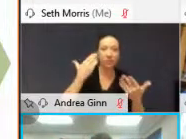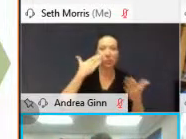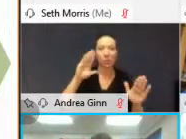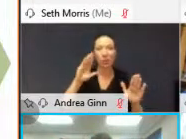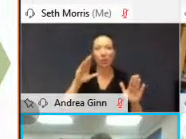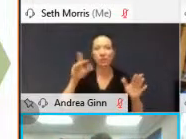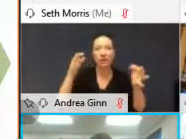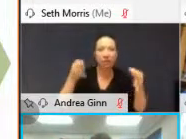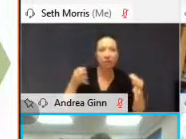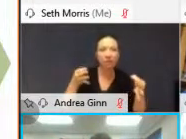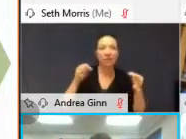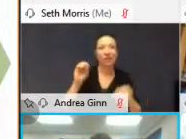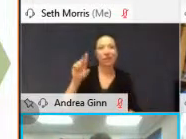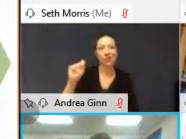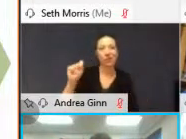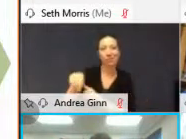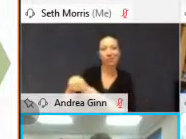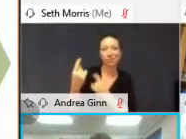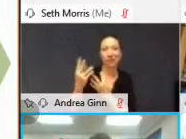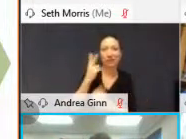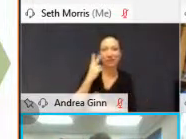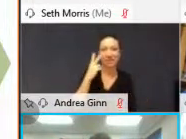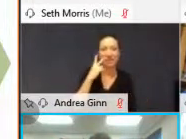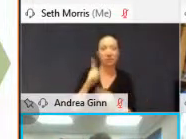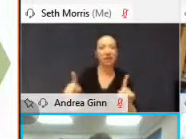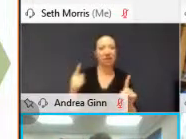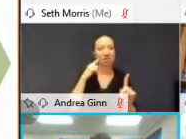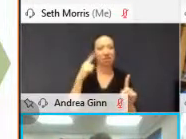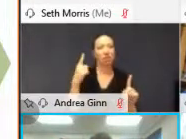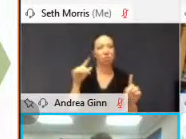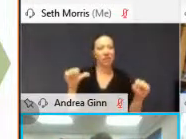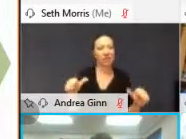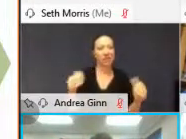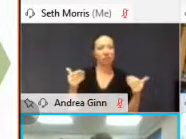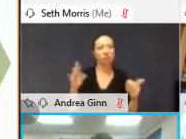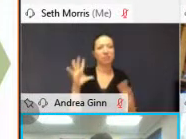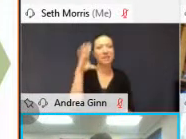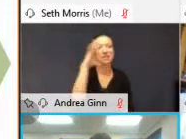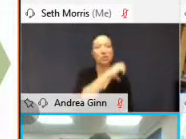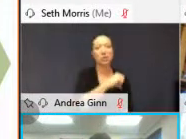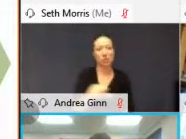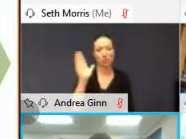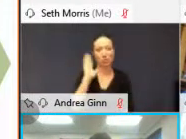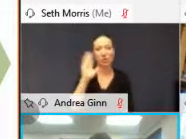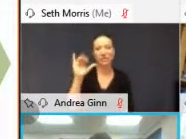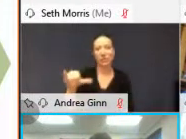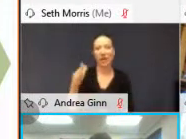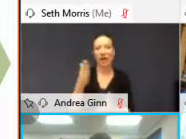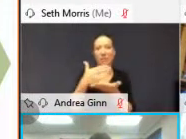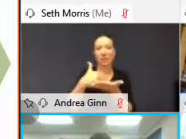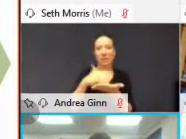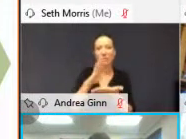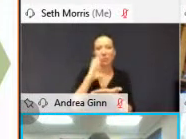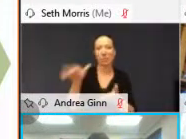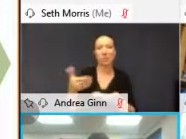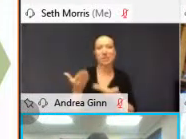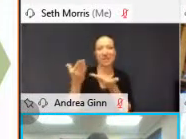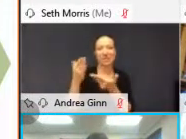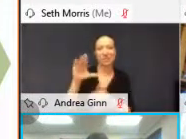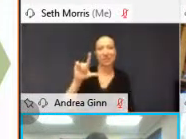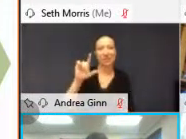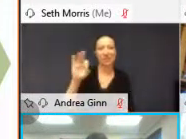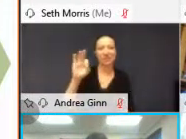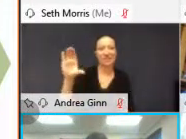it is, I think, a fair assumption at this point, and so how we've built the budget that we'll be presenting in a few weeks to LFC.